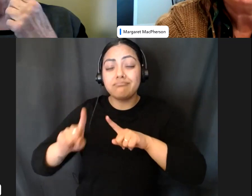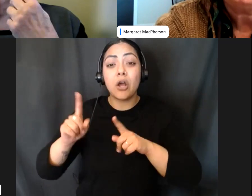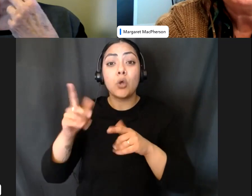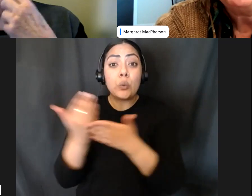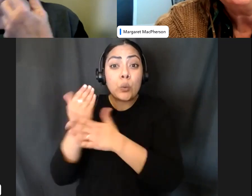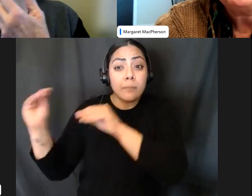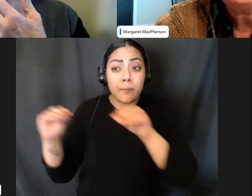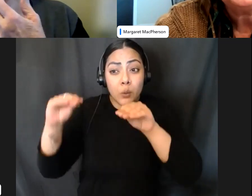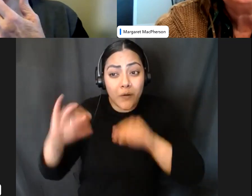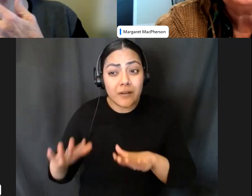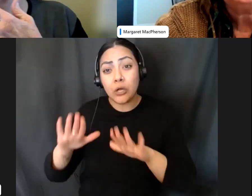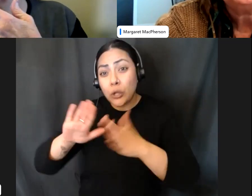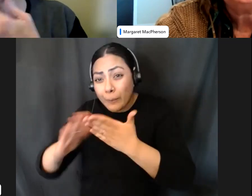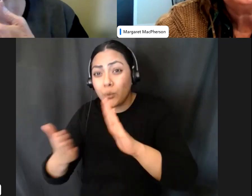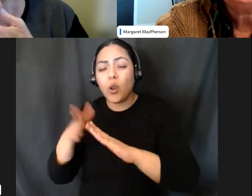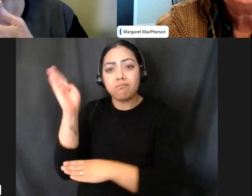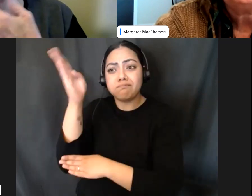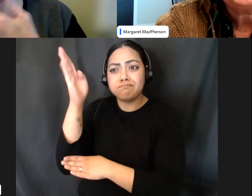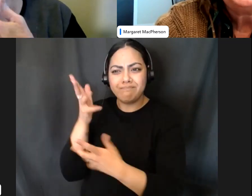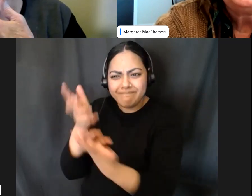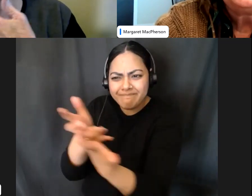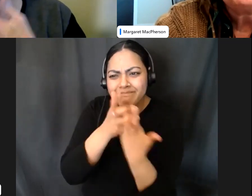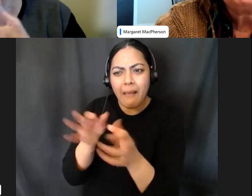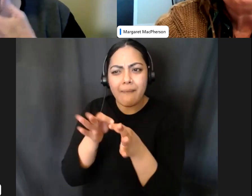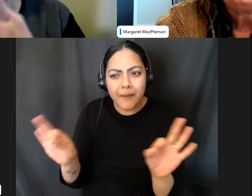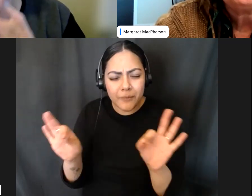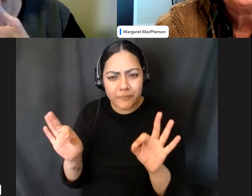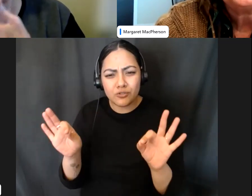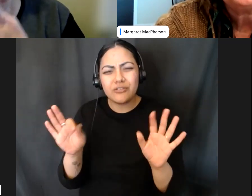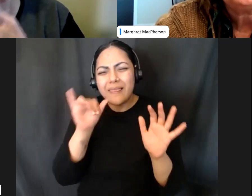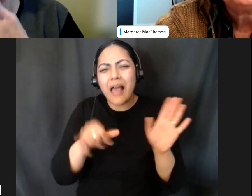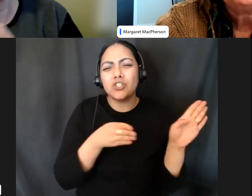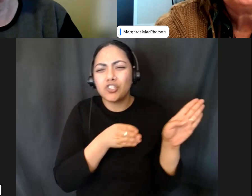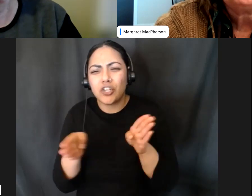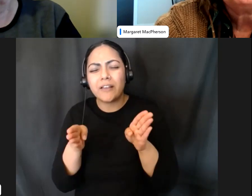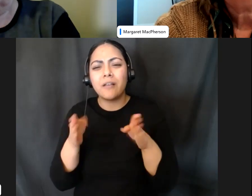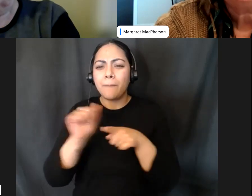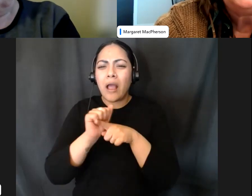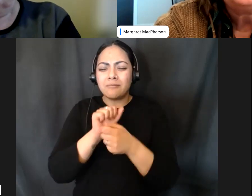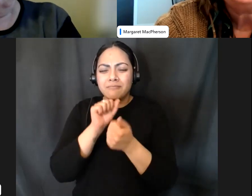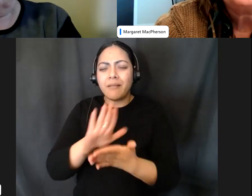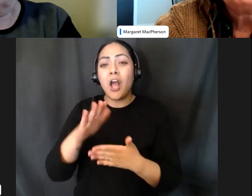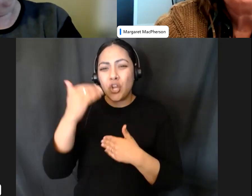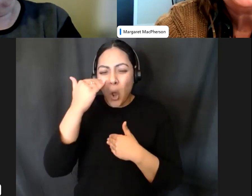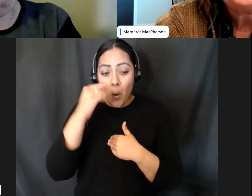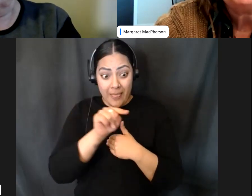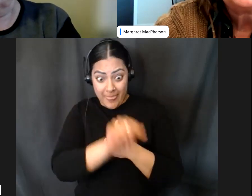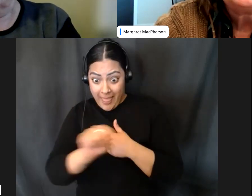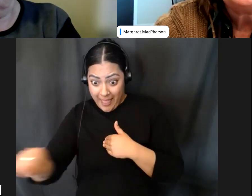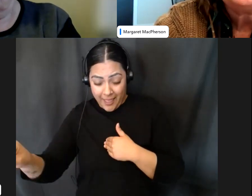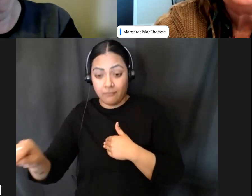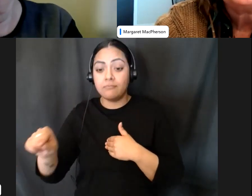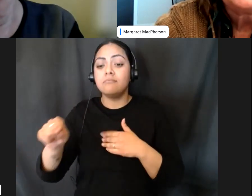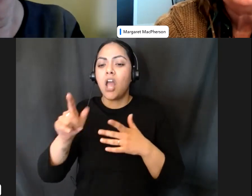that shift in trusting the fact that people Yeah. know best how to do this work. Yes. Yeah,